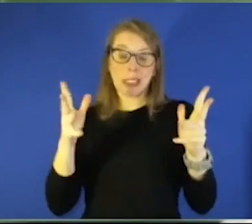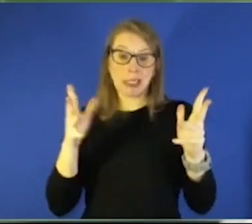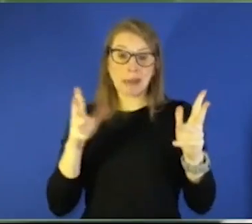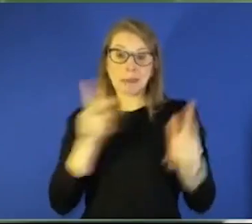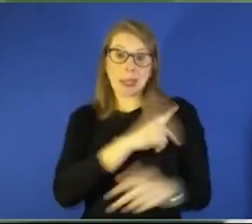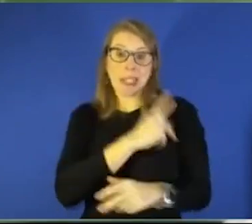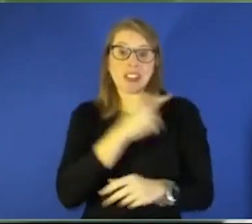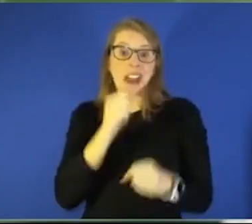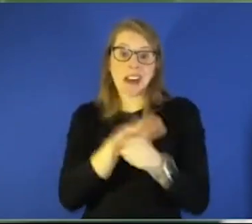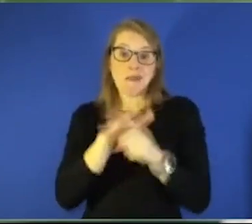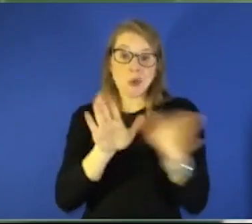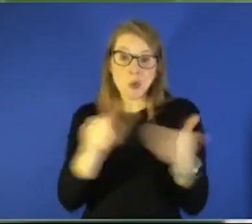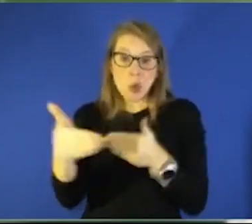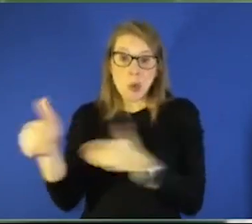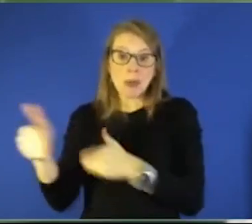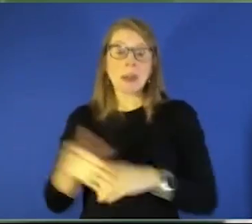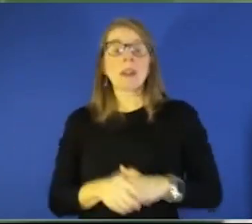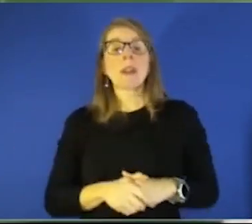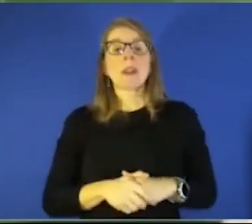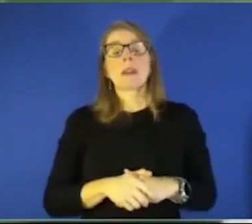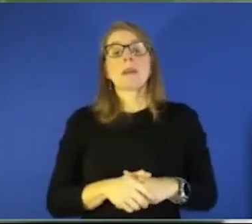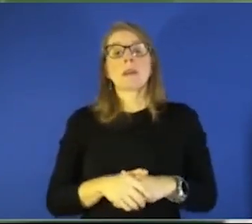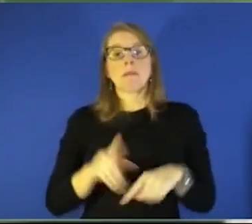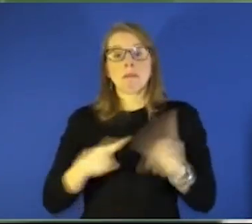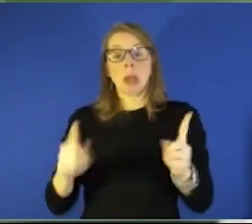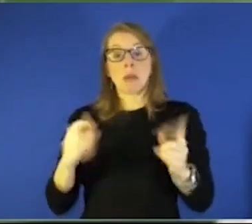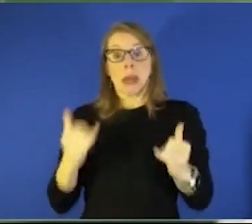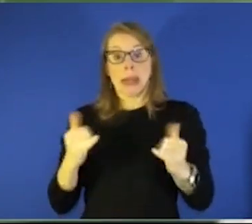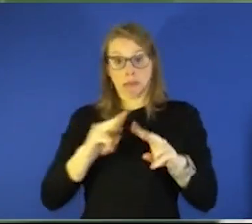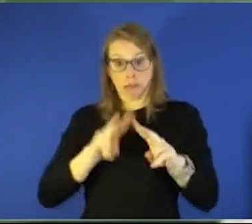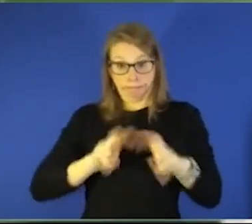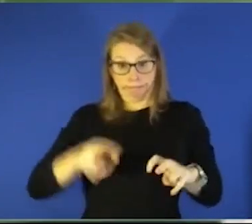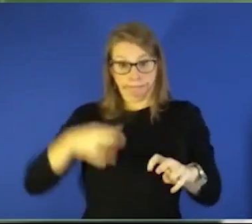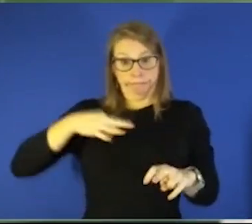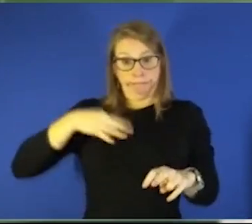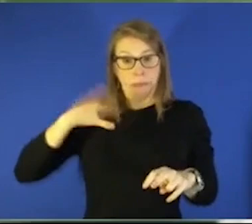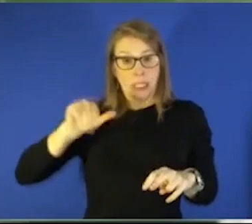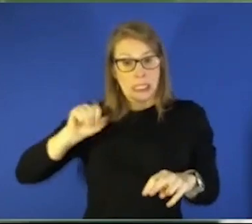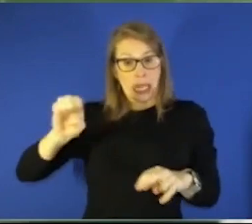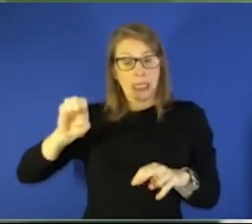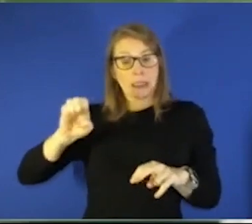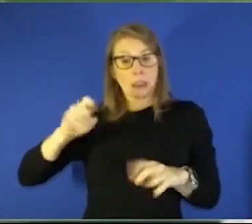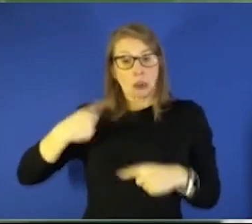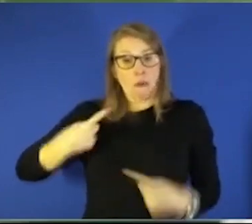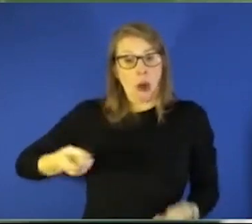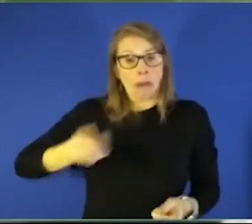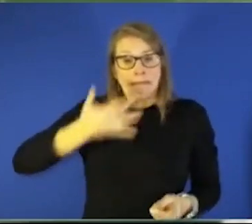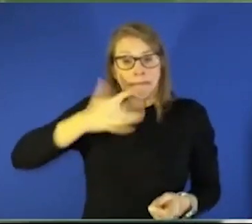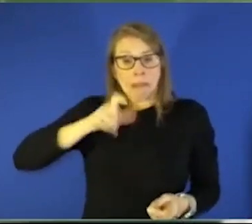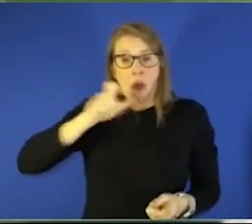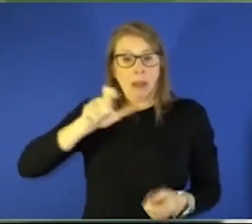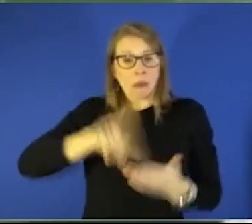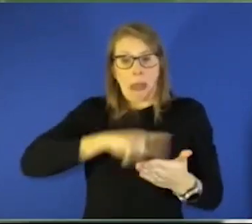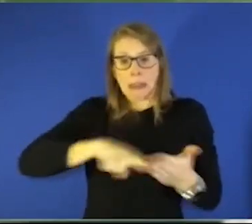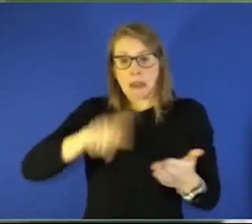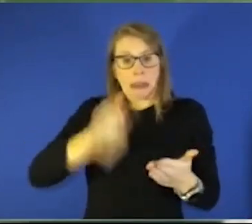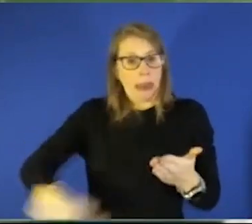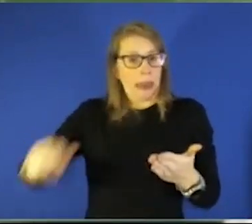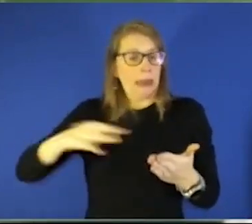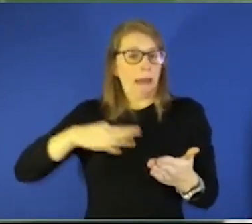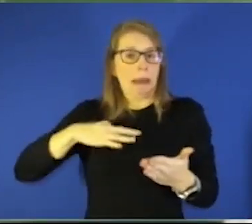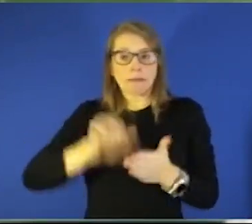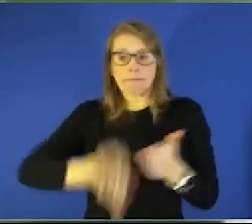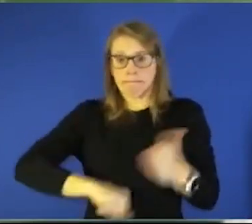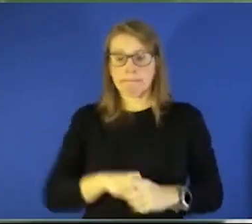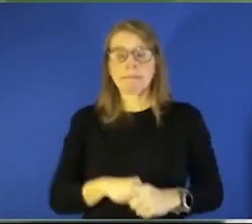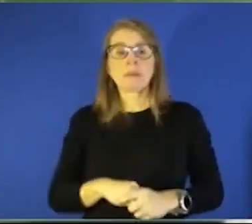at, the elective cases, but luckily so far we have not had to cancel any, and it's a day-to-day